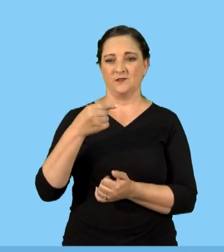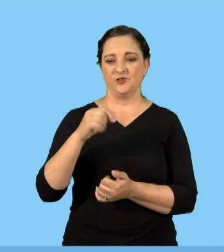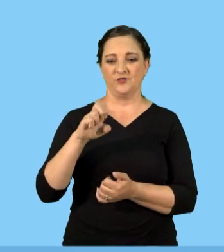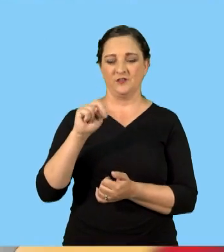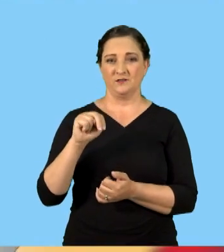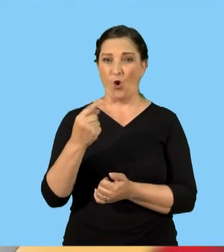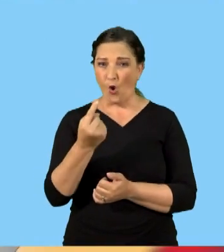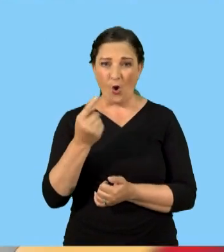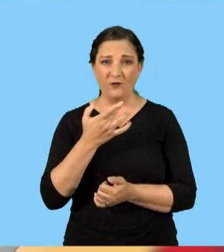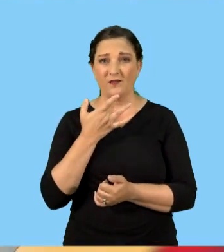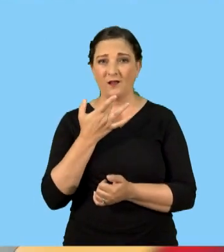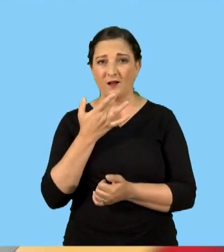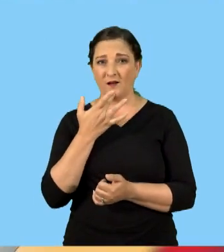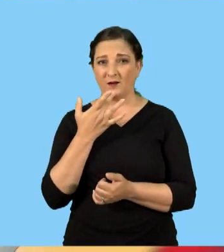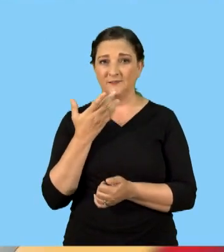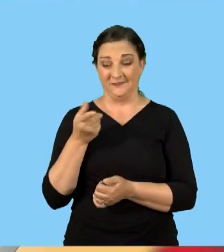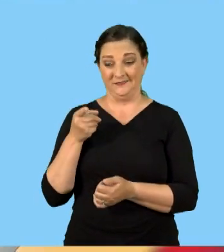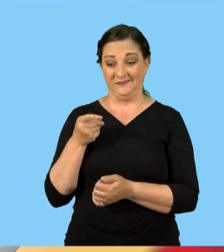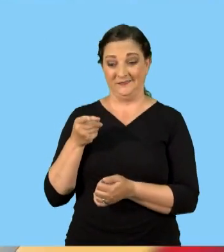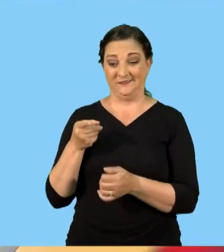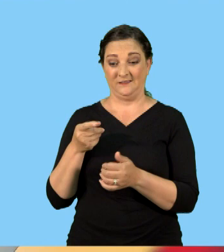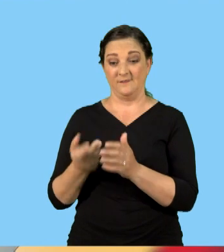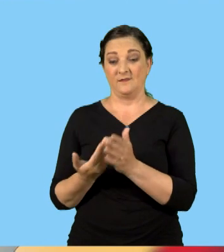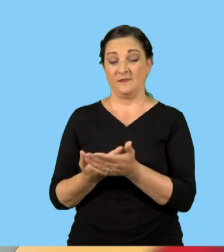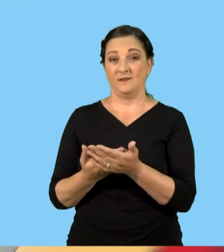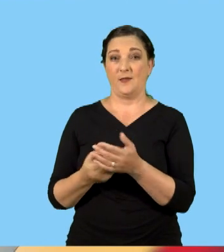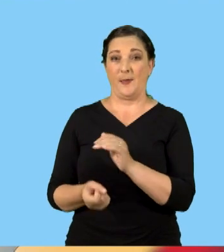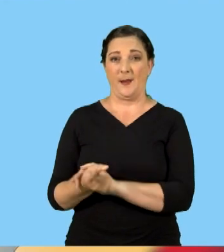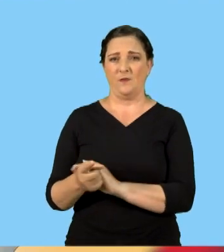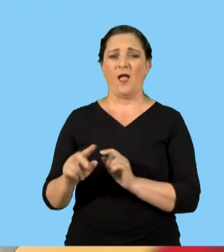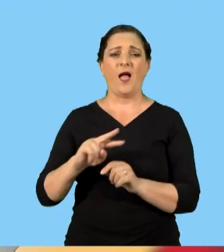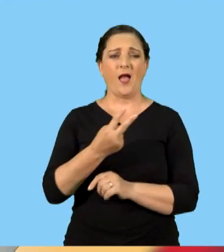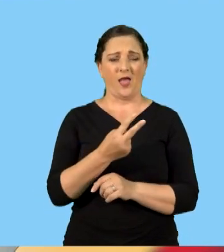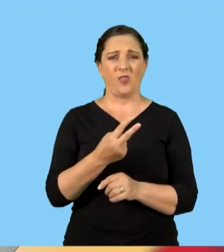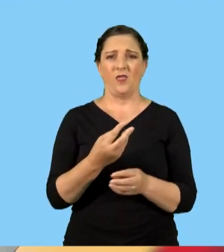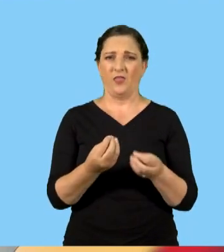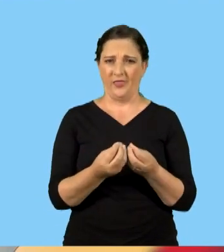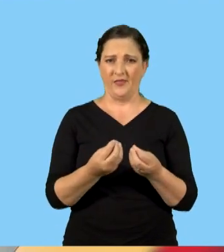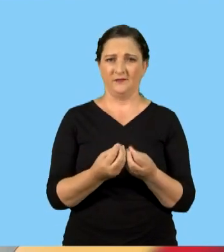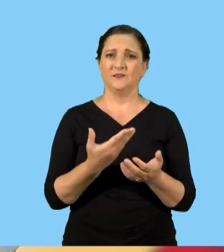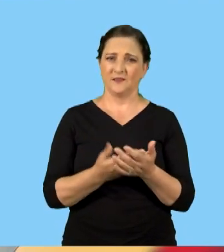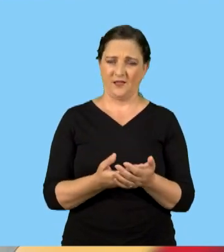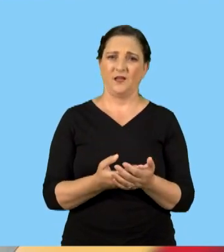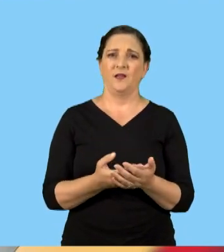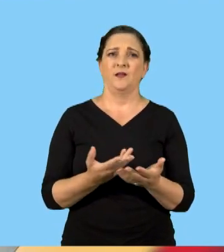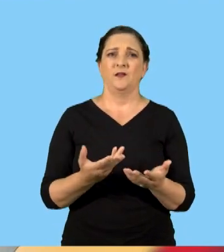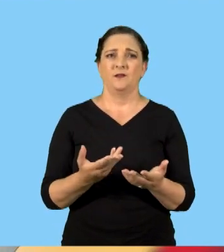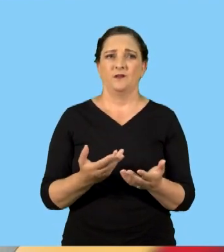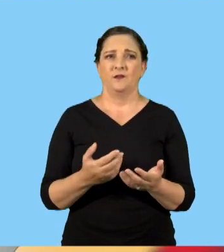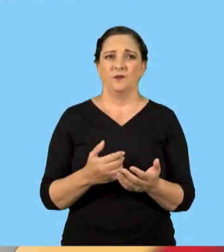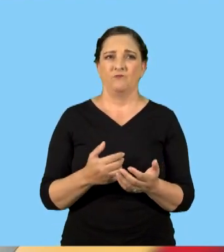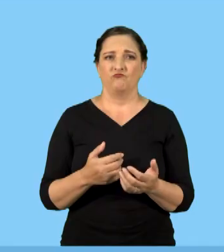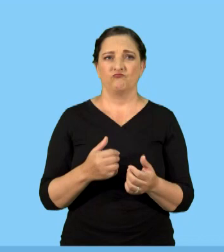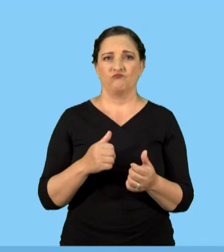So it's not only just the iron that can be weakened by the reaction between that particular substance and oxygen. Other materials as well can be weakened by